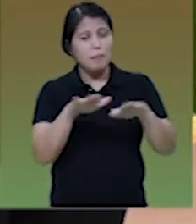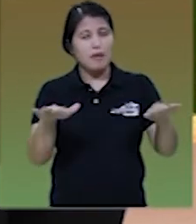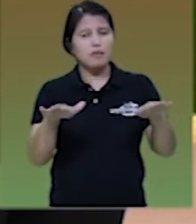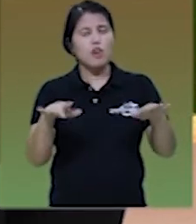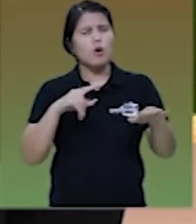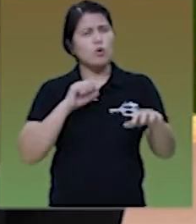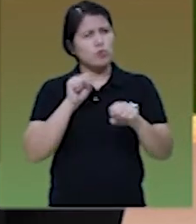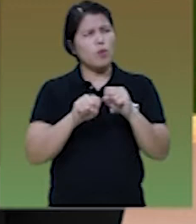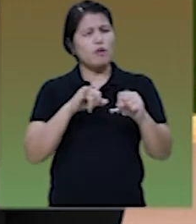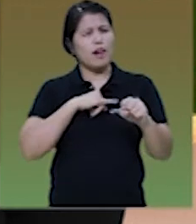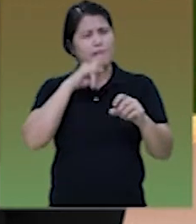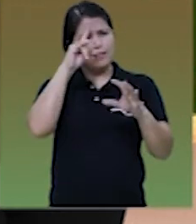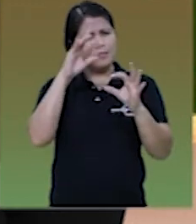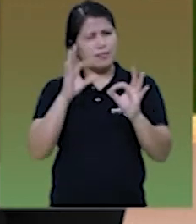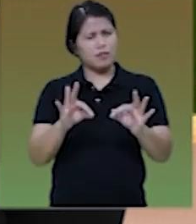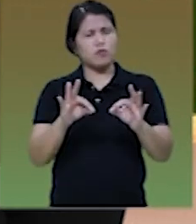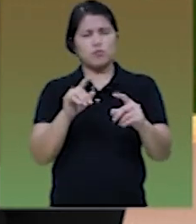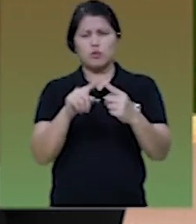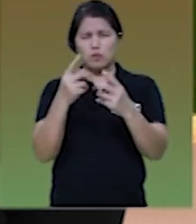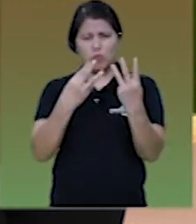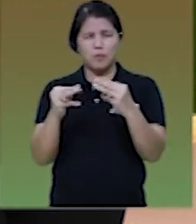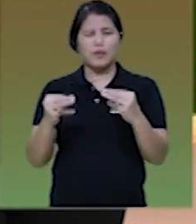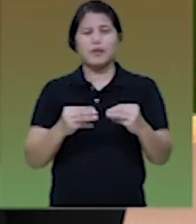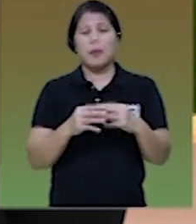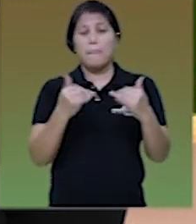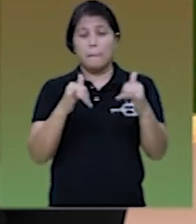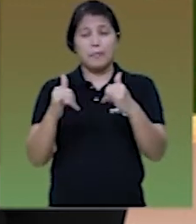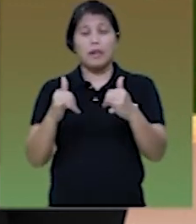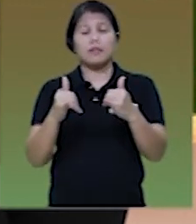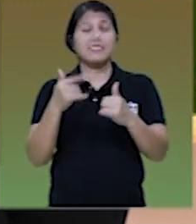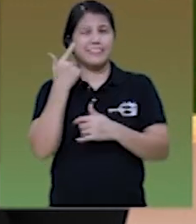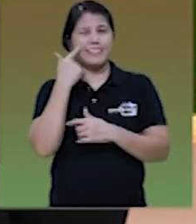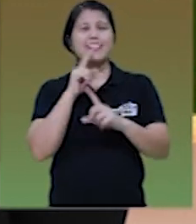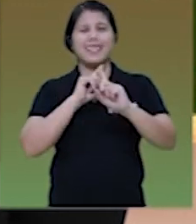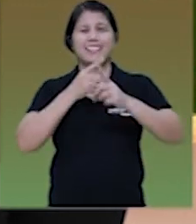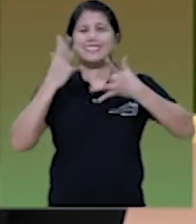to play with them," Greg answered with a smile.